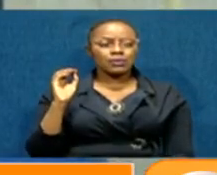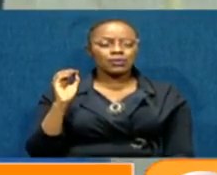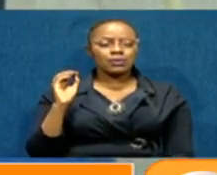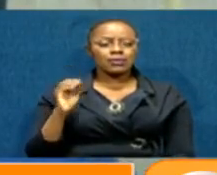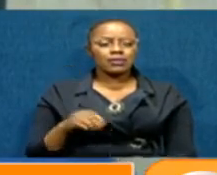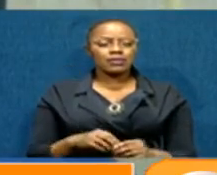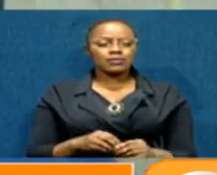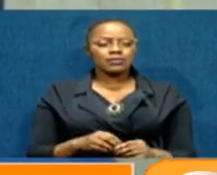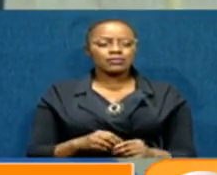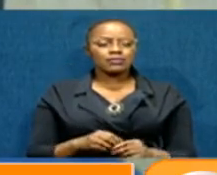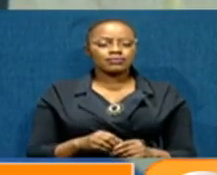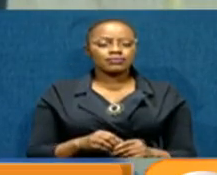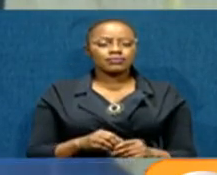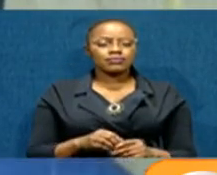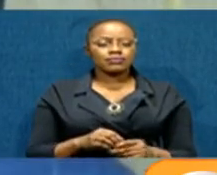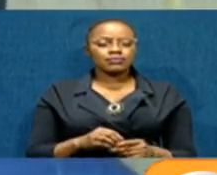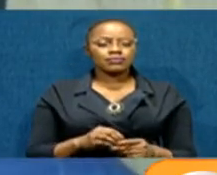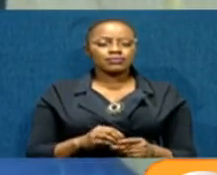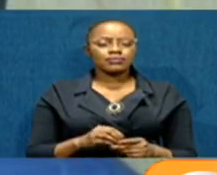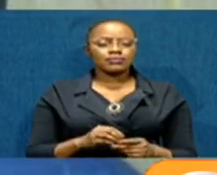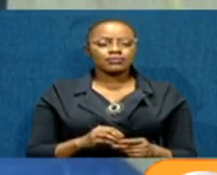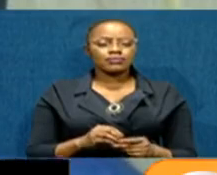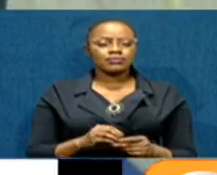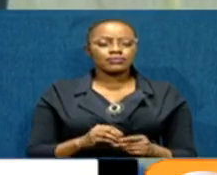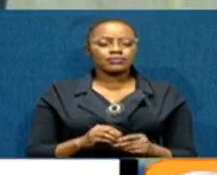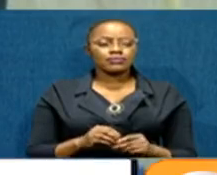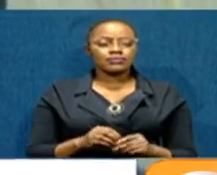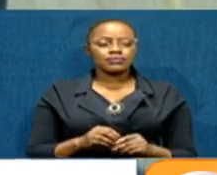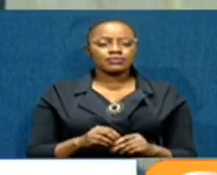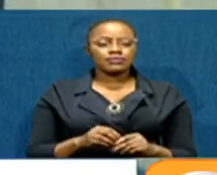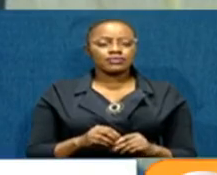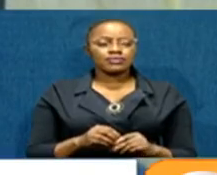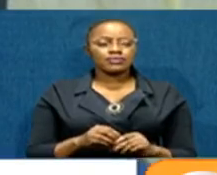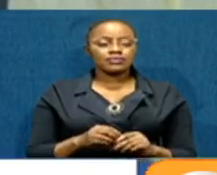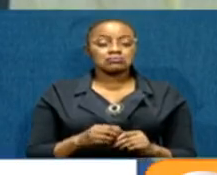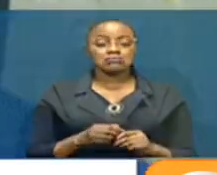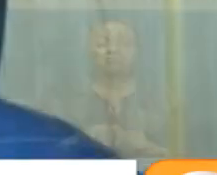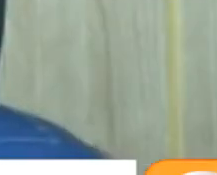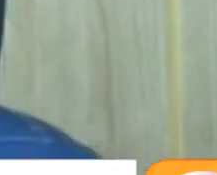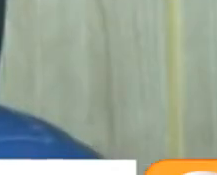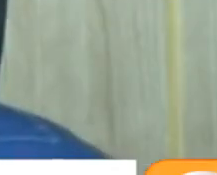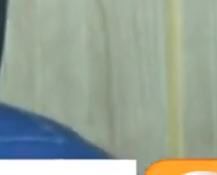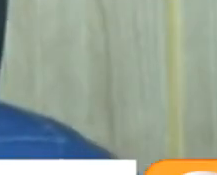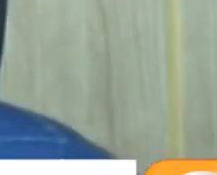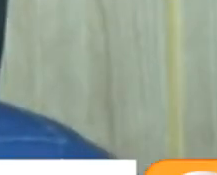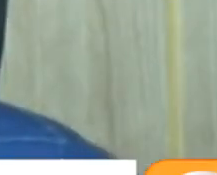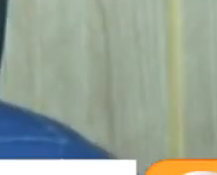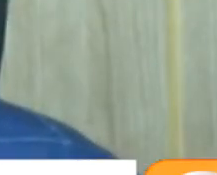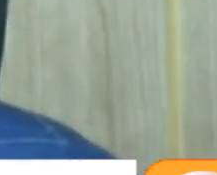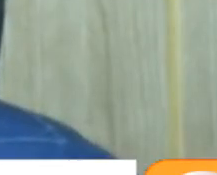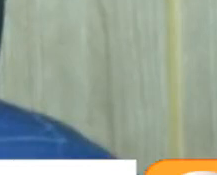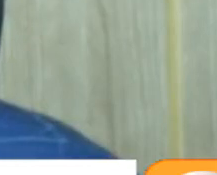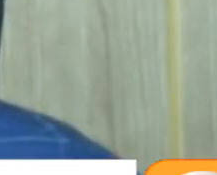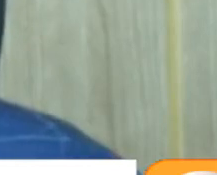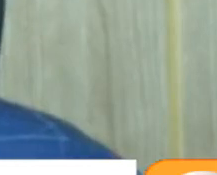region. Even those who had hesitations about Raila Odinga